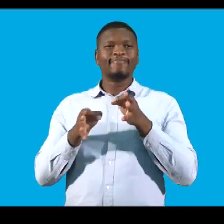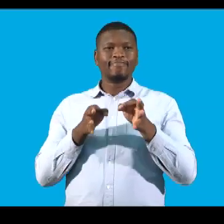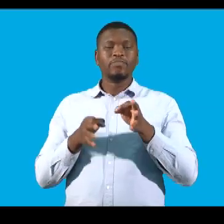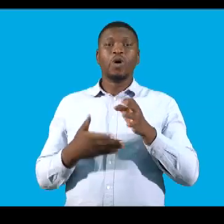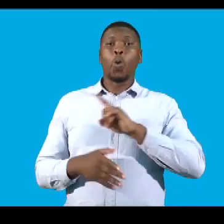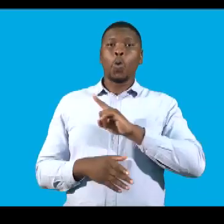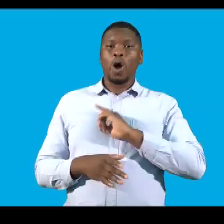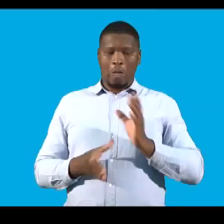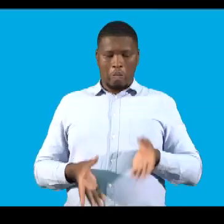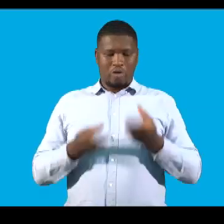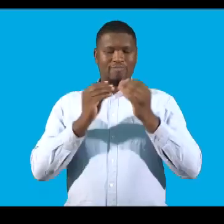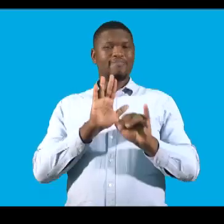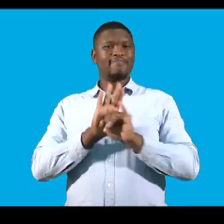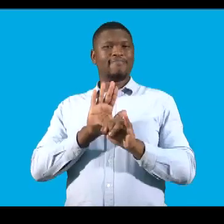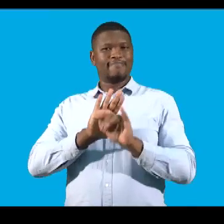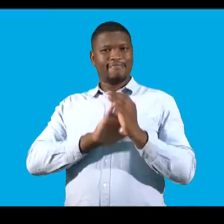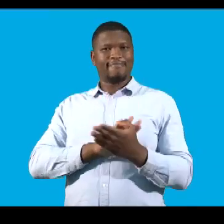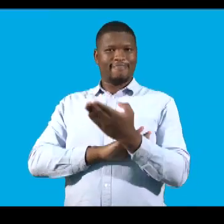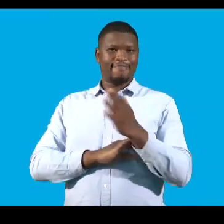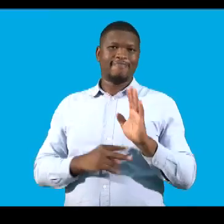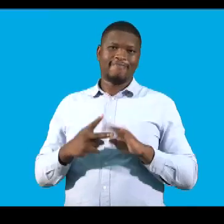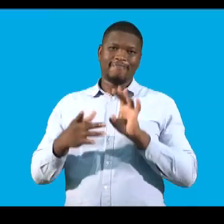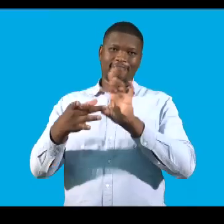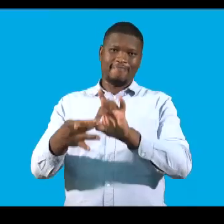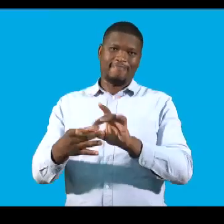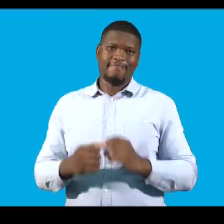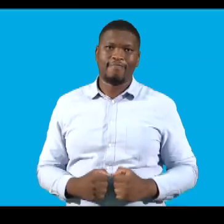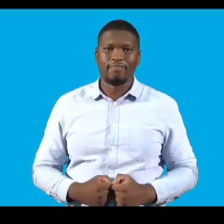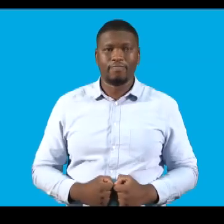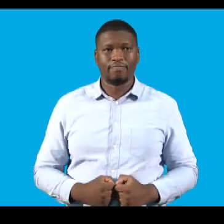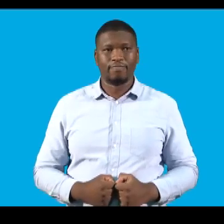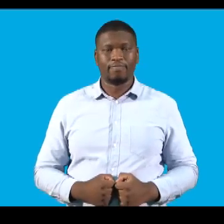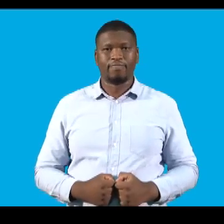how you identified the mood.